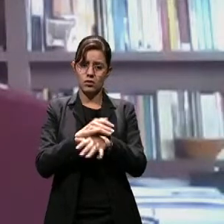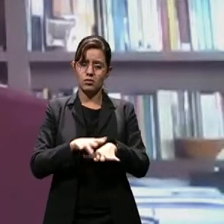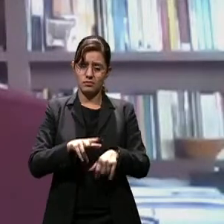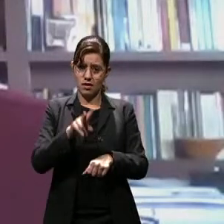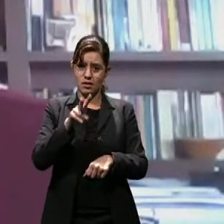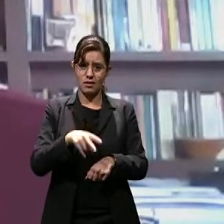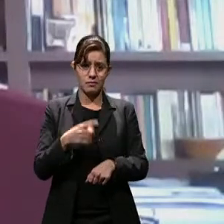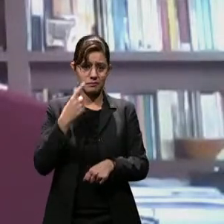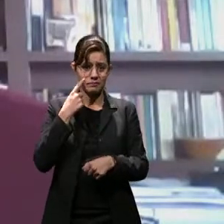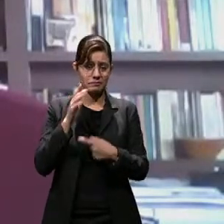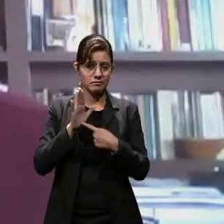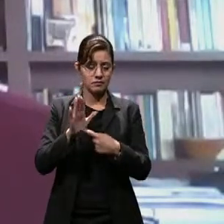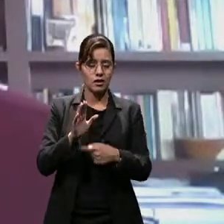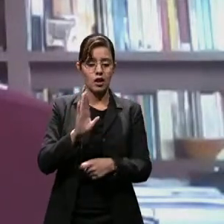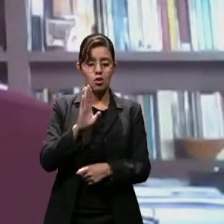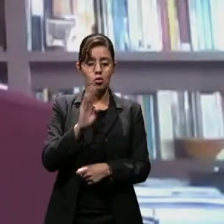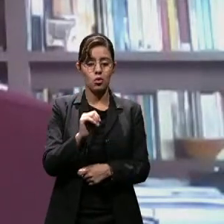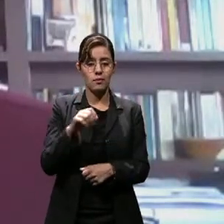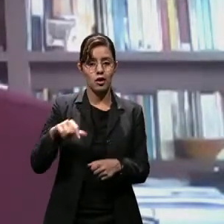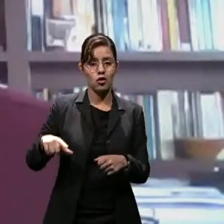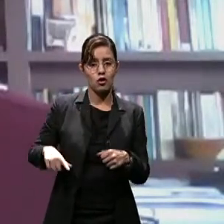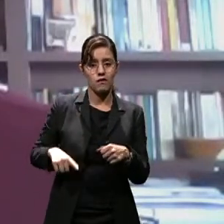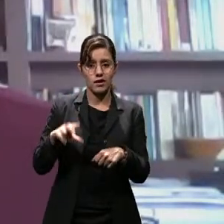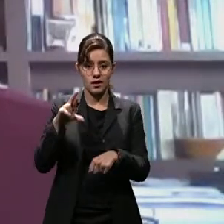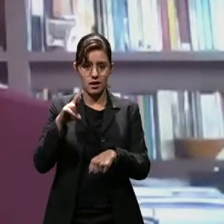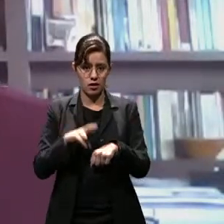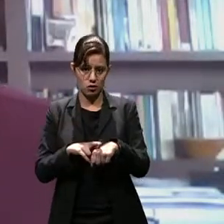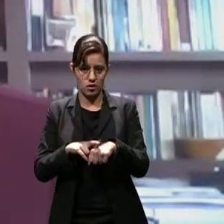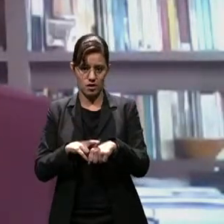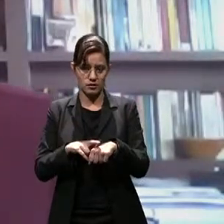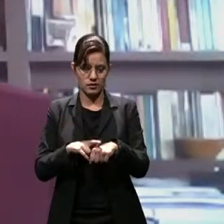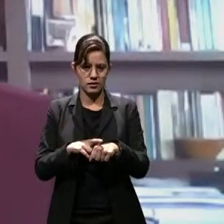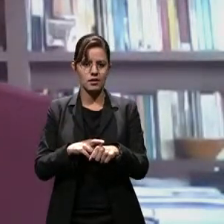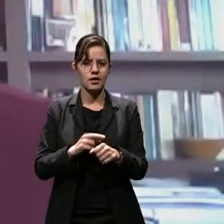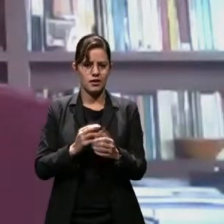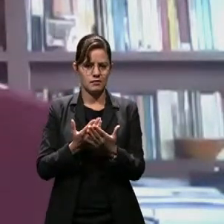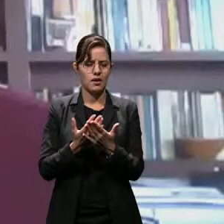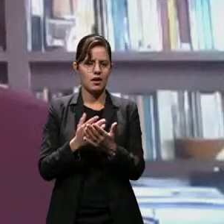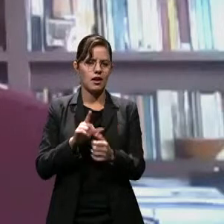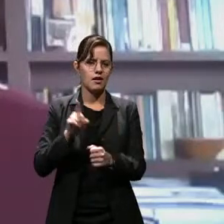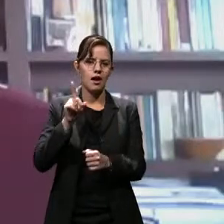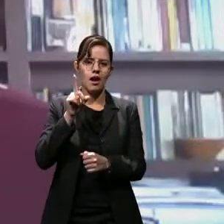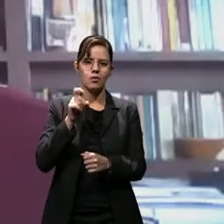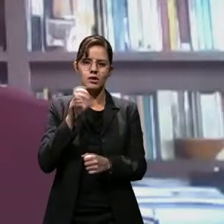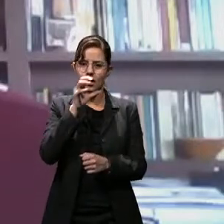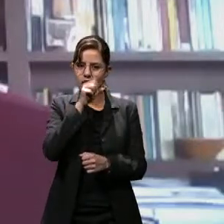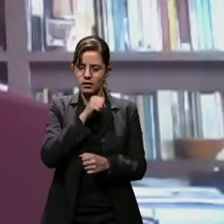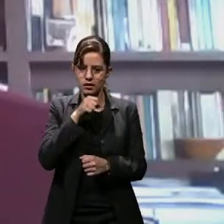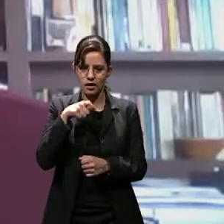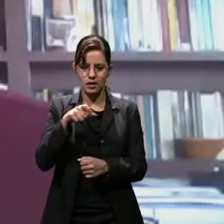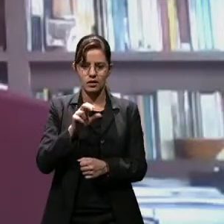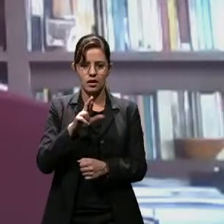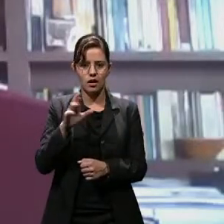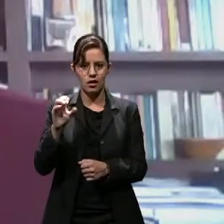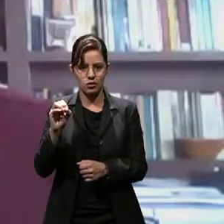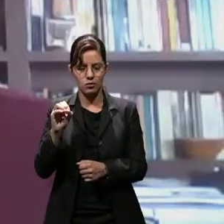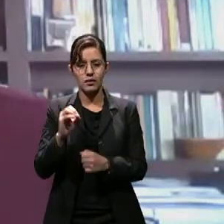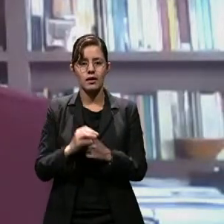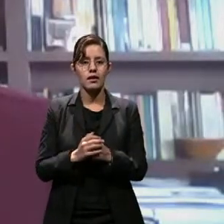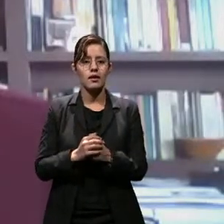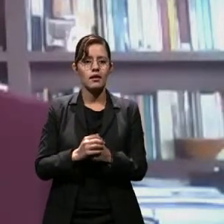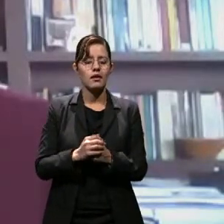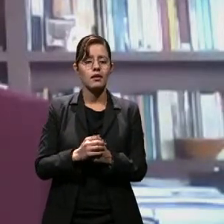We're talking about 9 governors, and we will confirm these results in Aguascalientes and Quintana